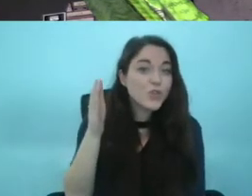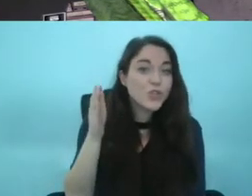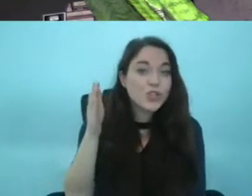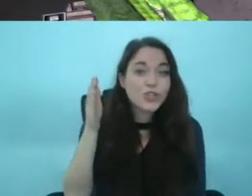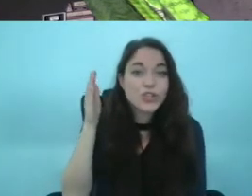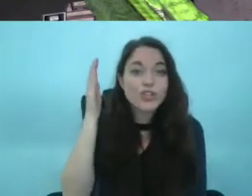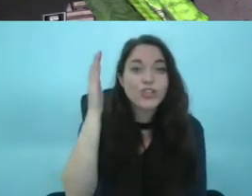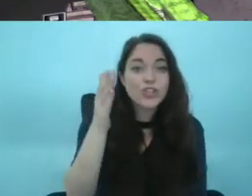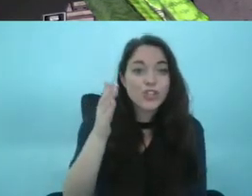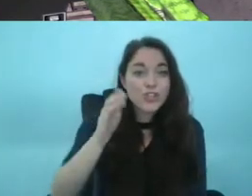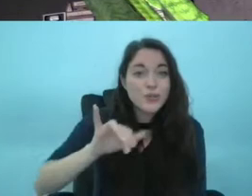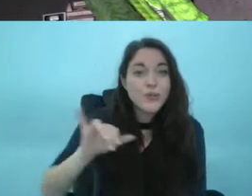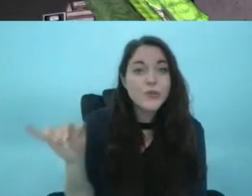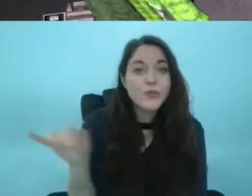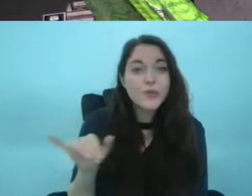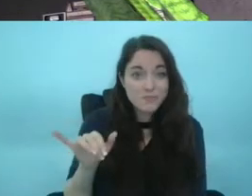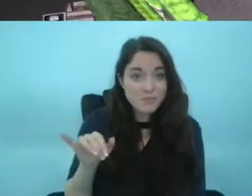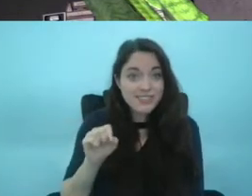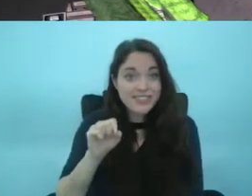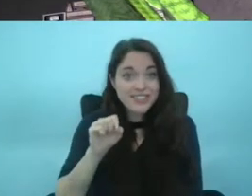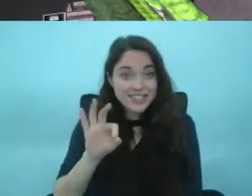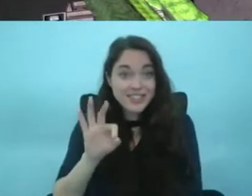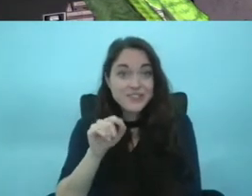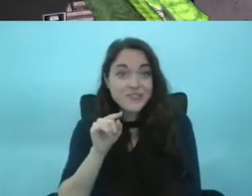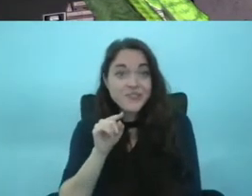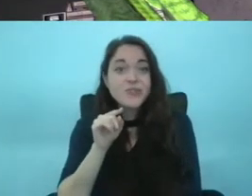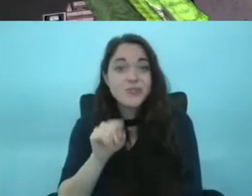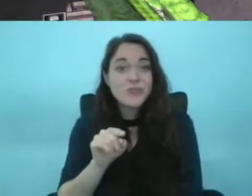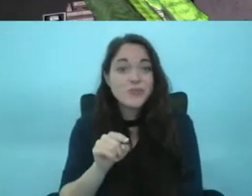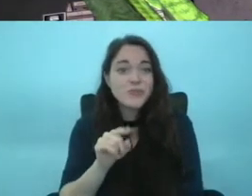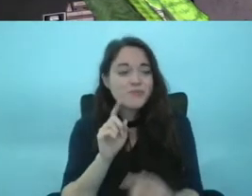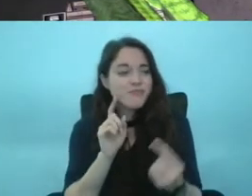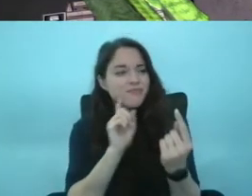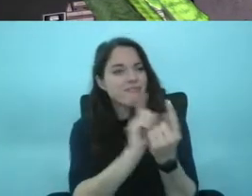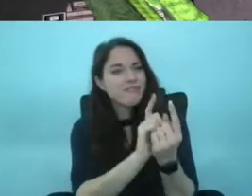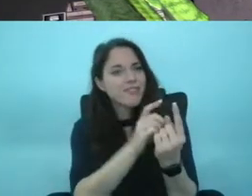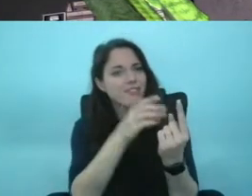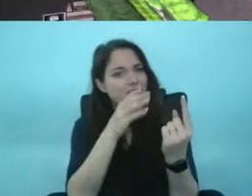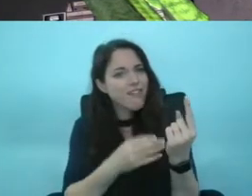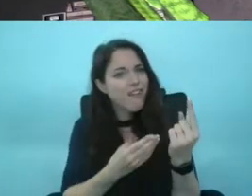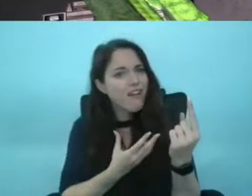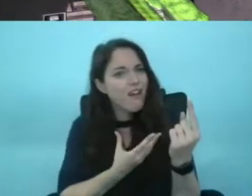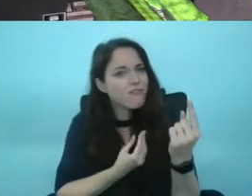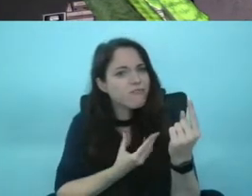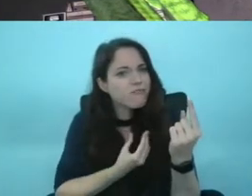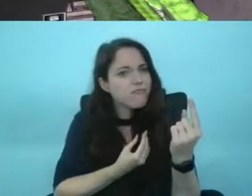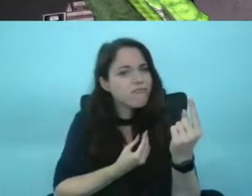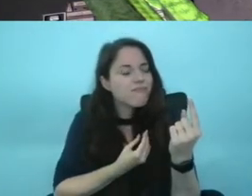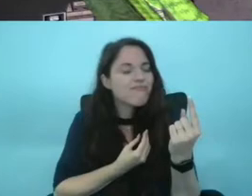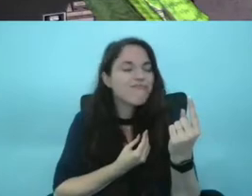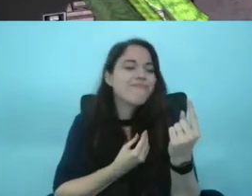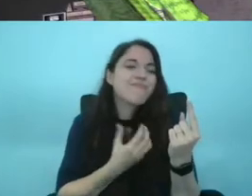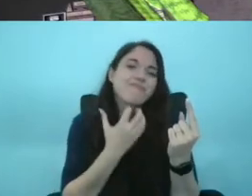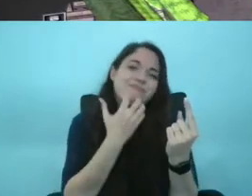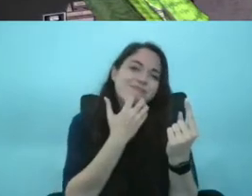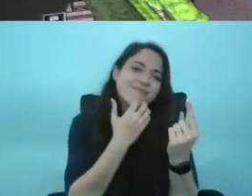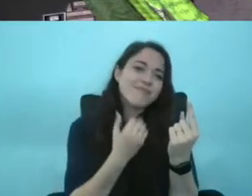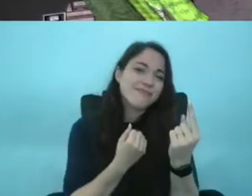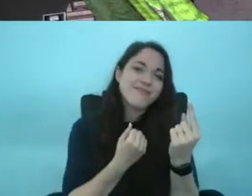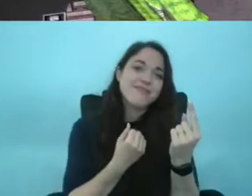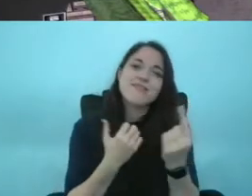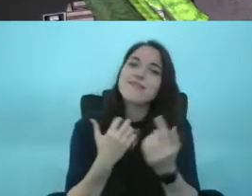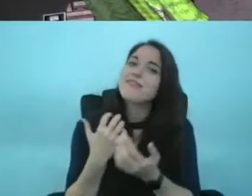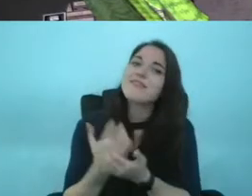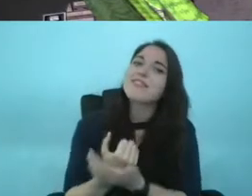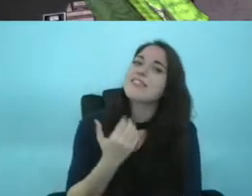And if you find a love that's tender, if you find someone who's true, thank the